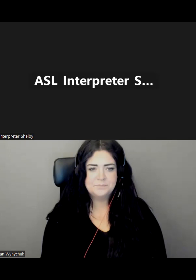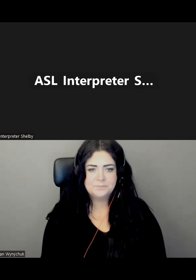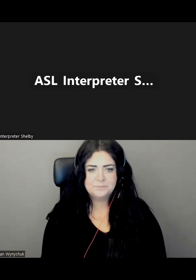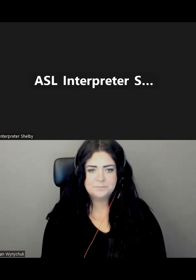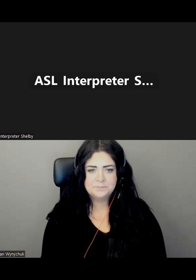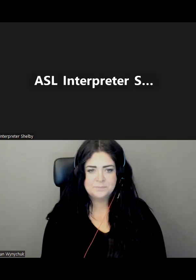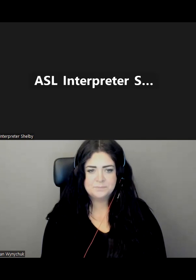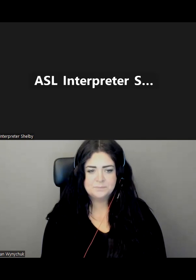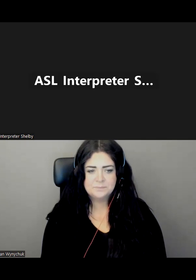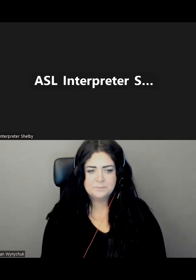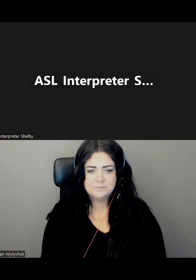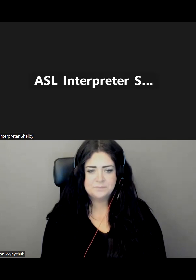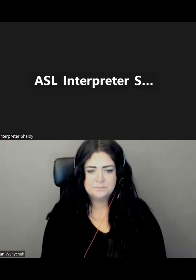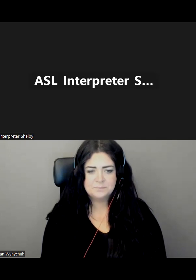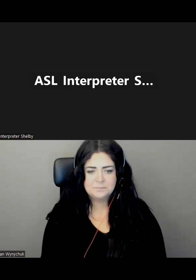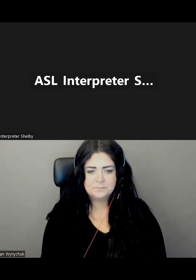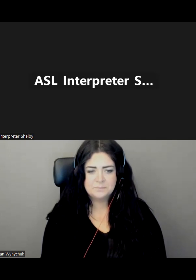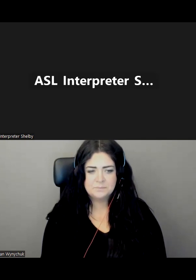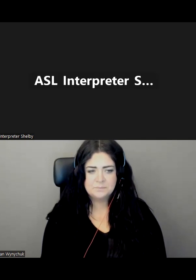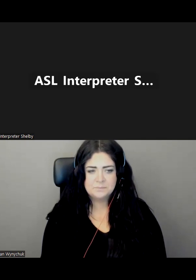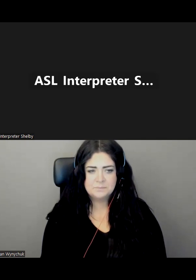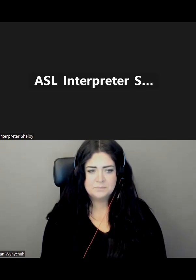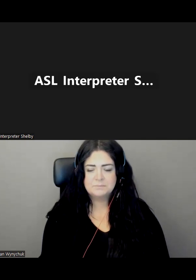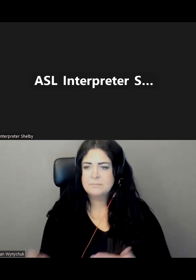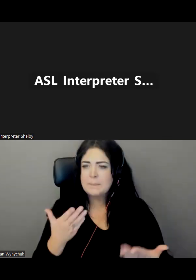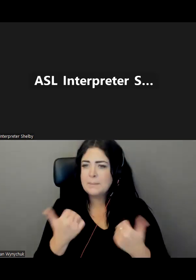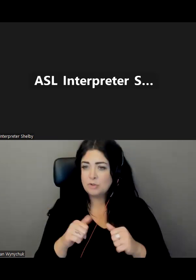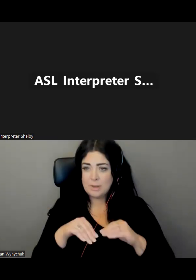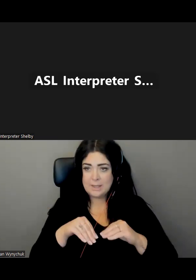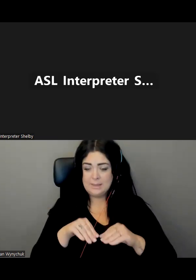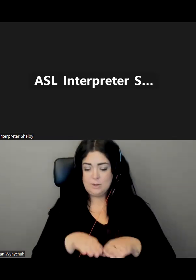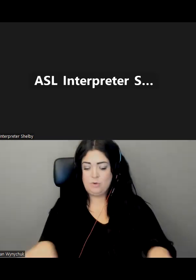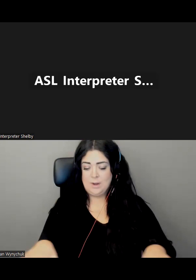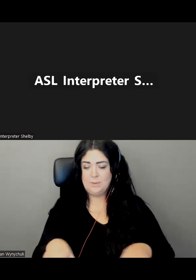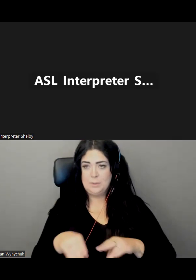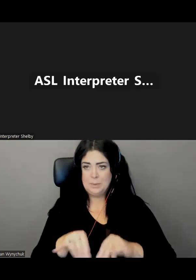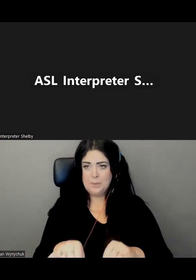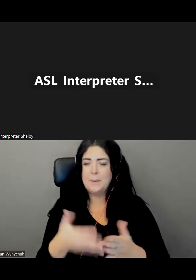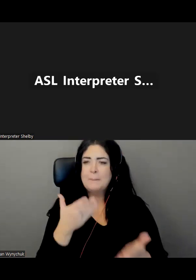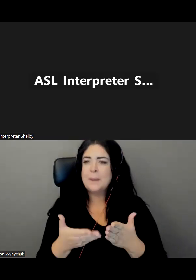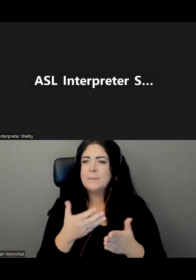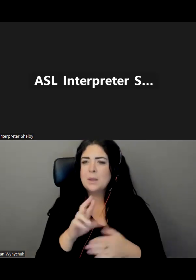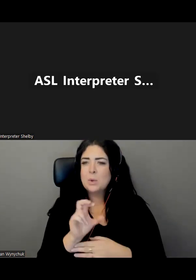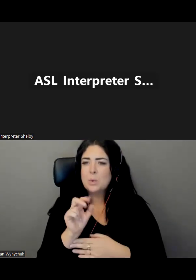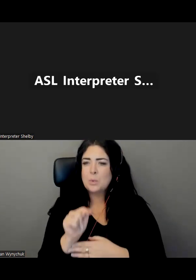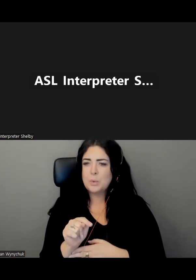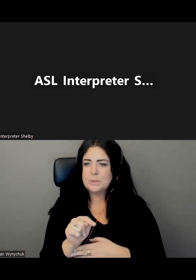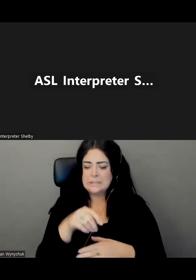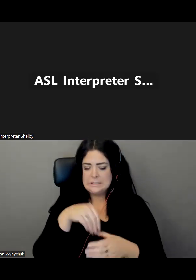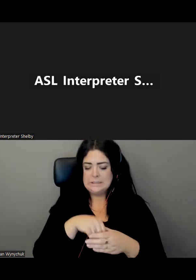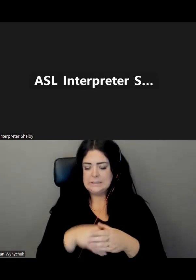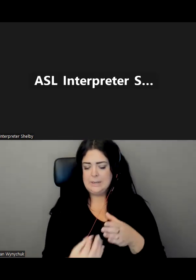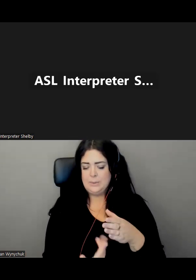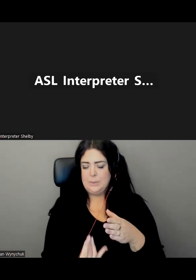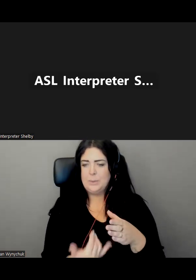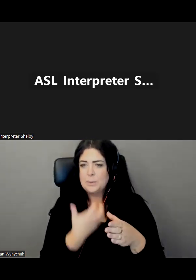maybe try planting it in the ground this year. Maybe that the roots are getting a little bit too warm where it's like up out of